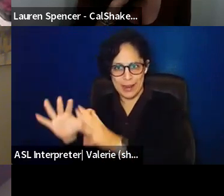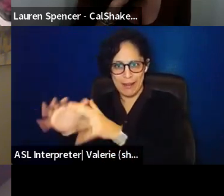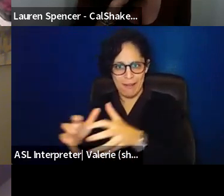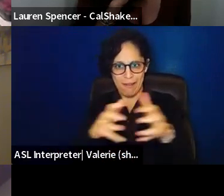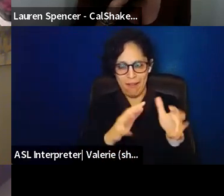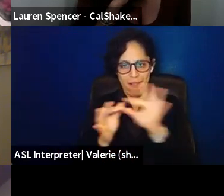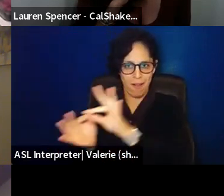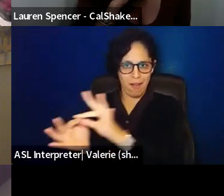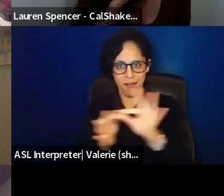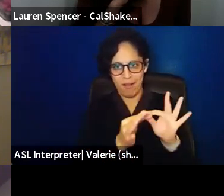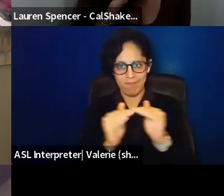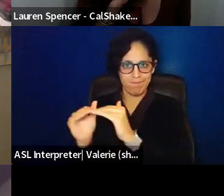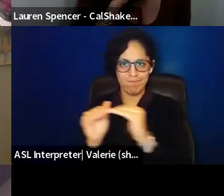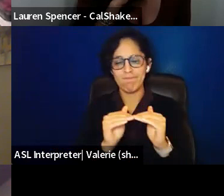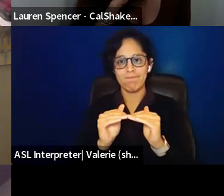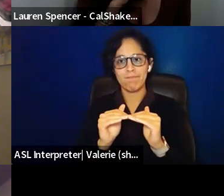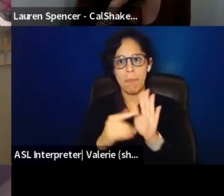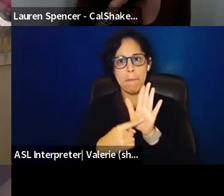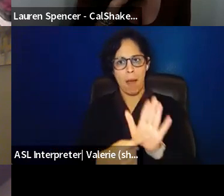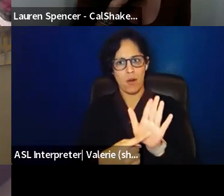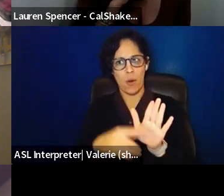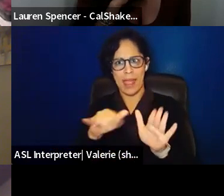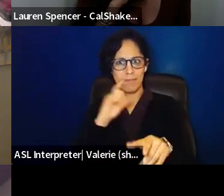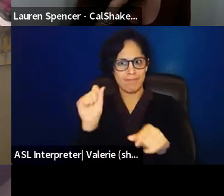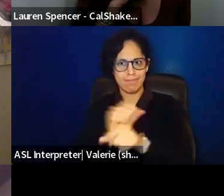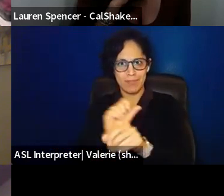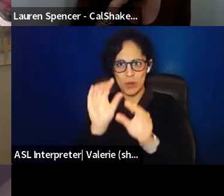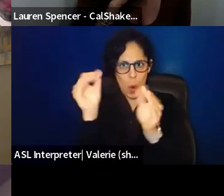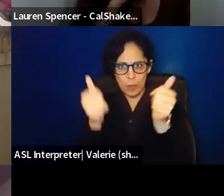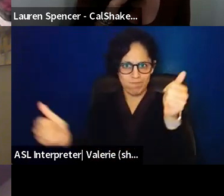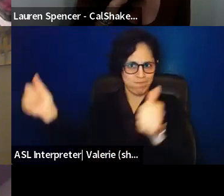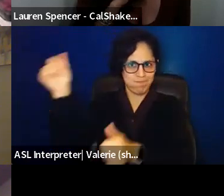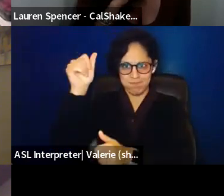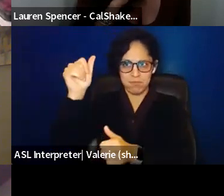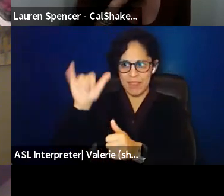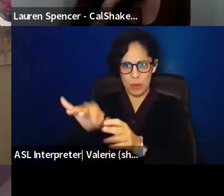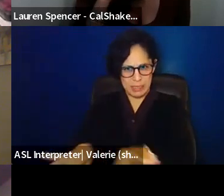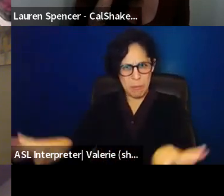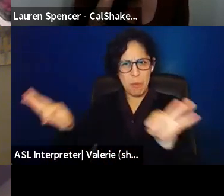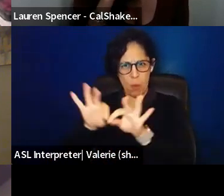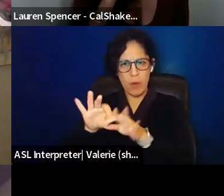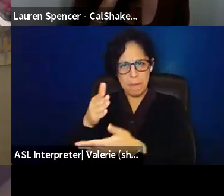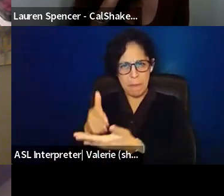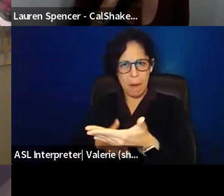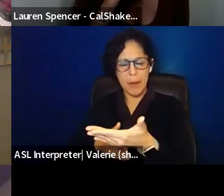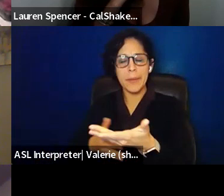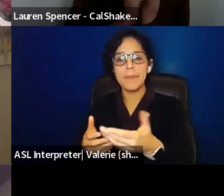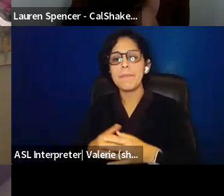and non-hierarchical being the real, I think, important part of it. And again, this is very